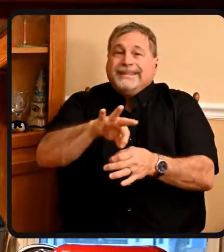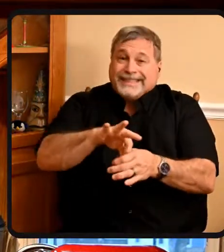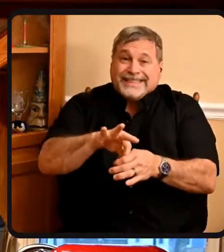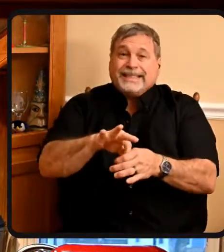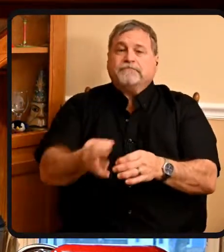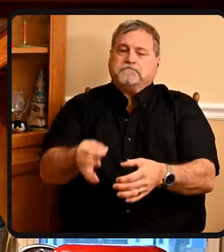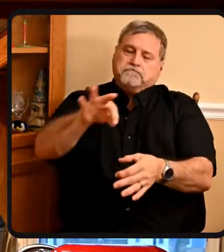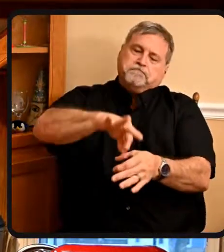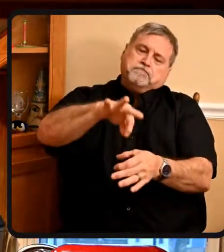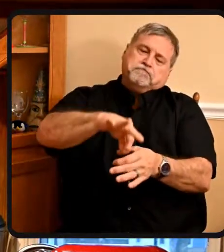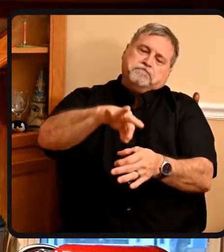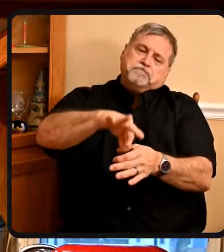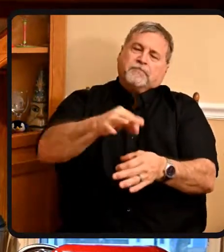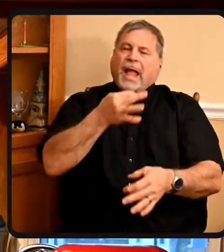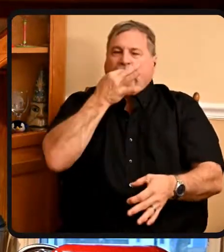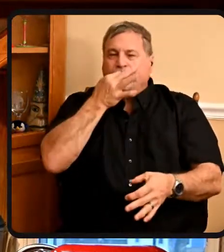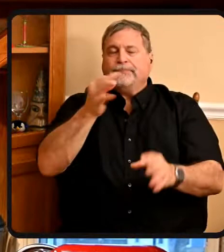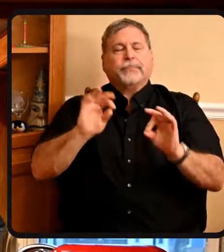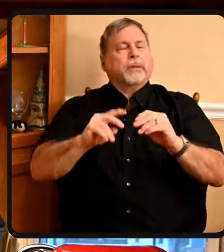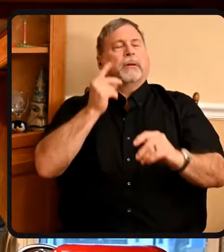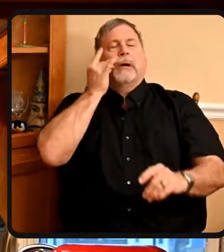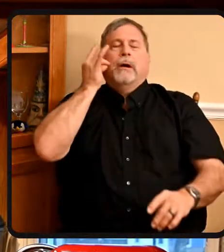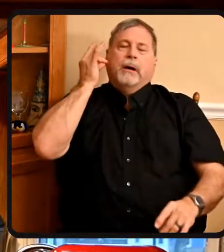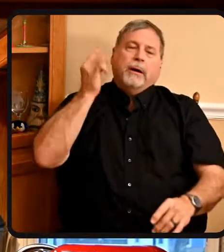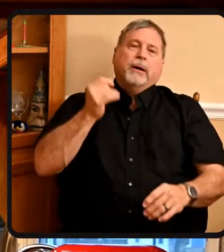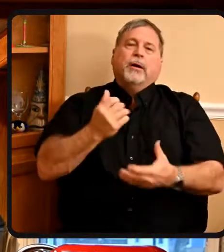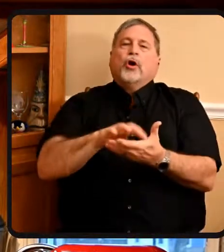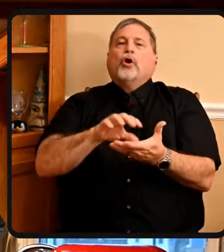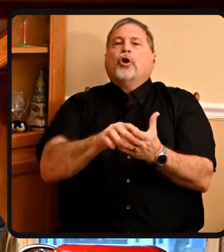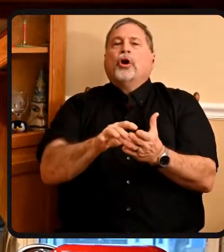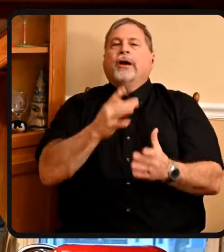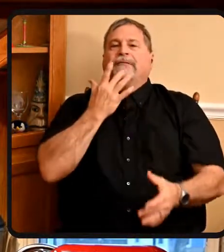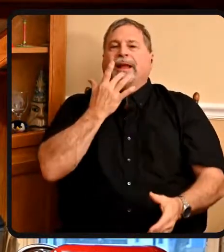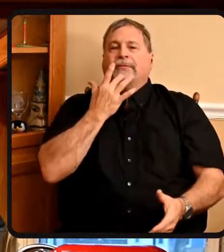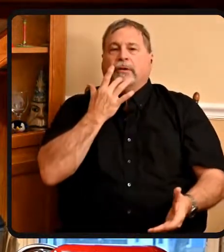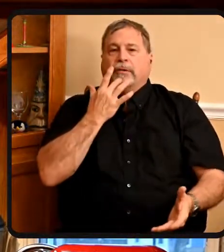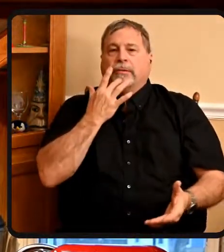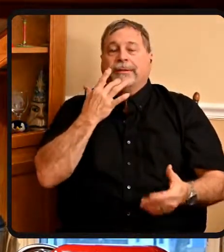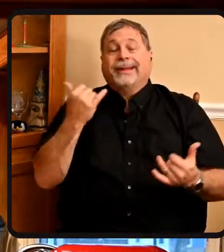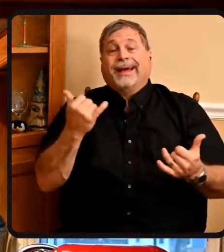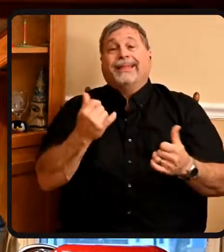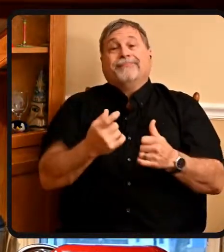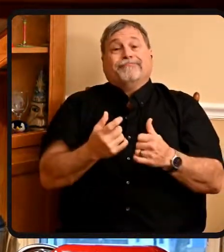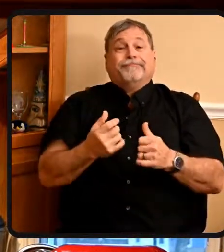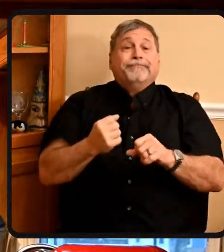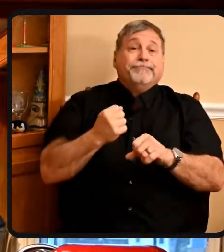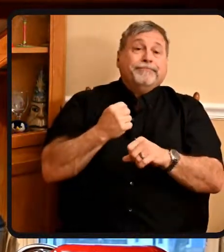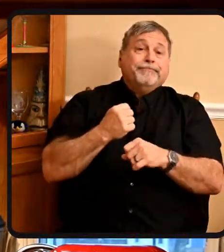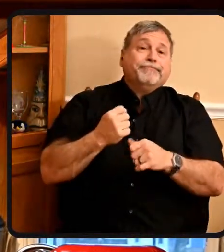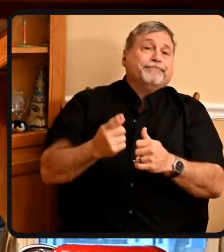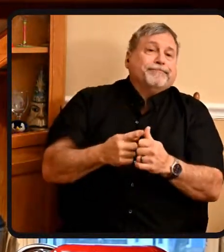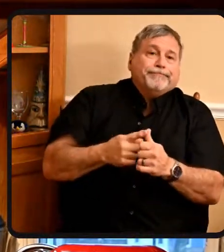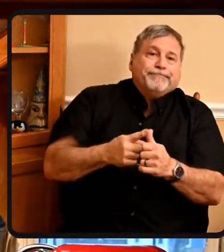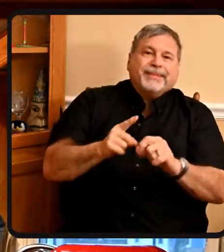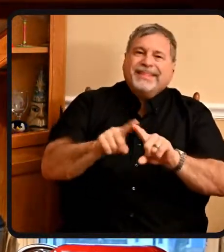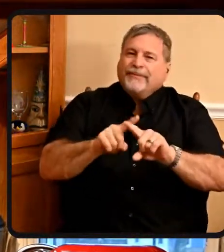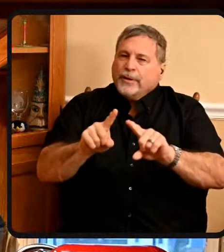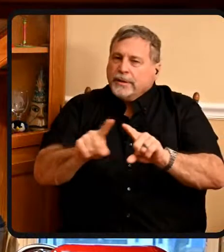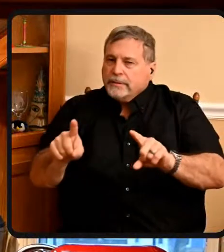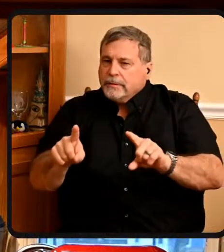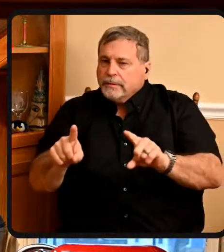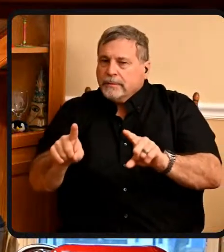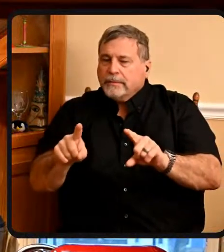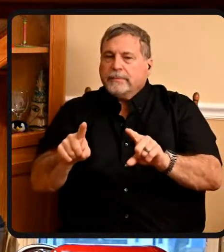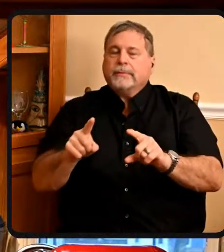tea, and so biscotti is a real nice biscuit that you can do, and it's a cookie flavor. Now, the primary difference between a biscotti